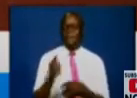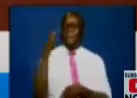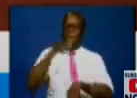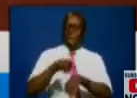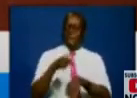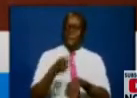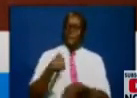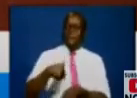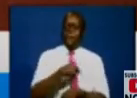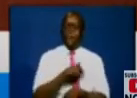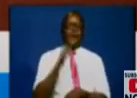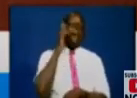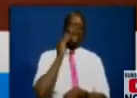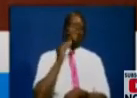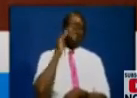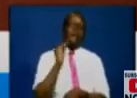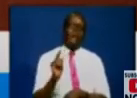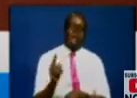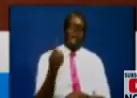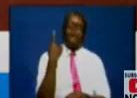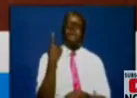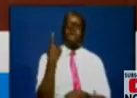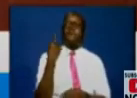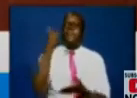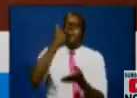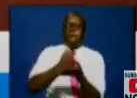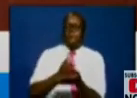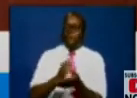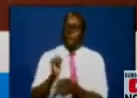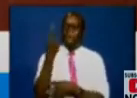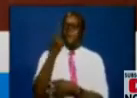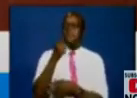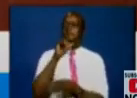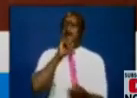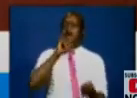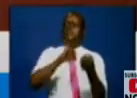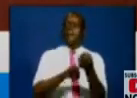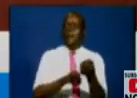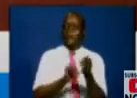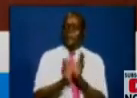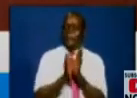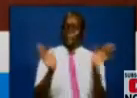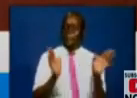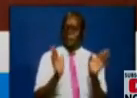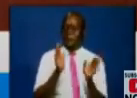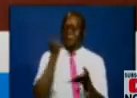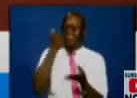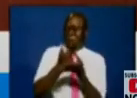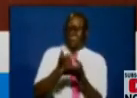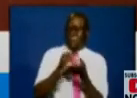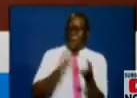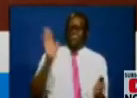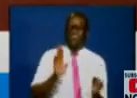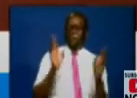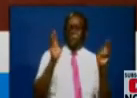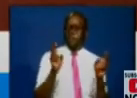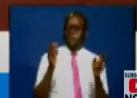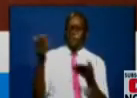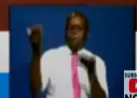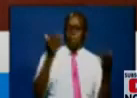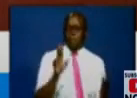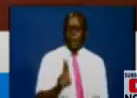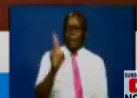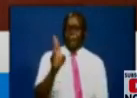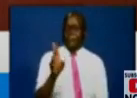even experiencing the office of a first husband in this public nature. And most of the issues that are being brought up